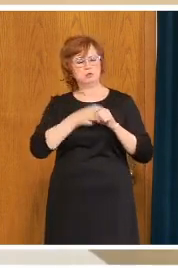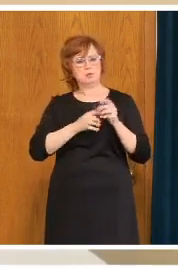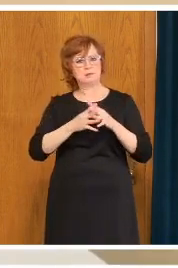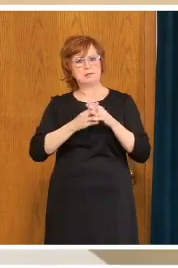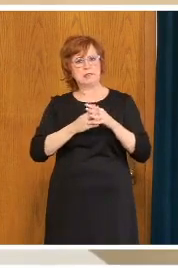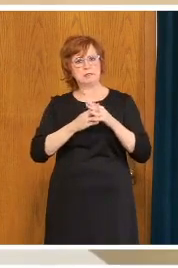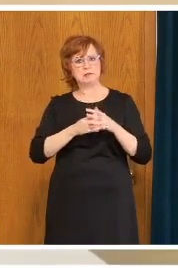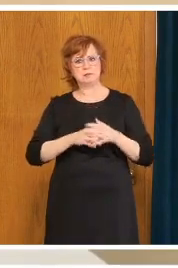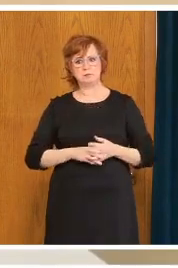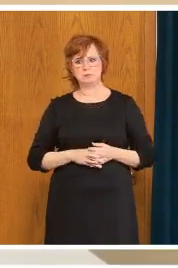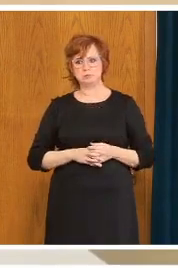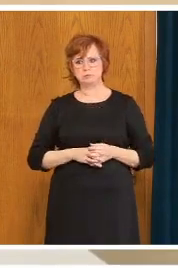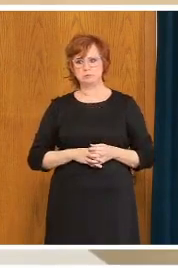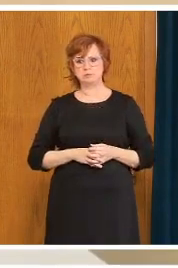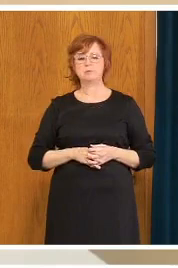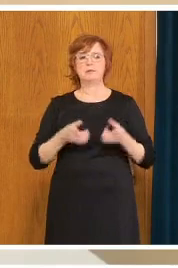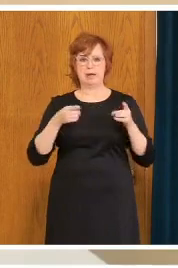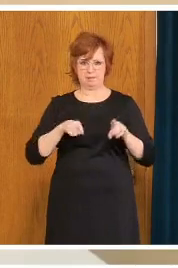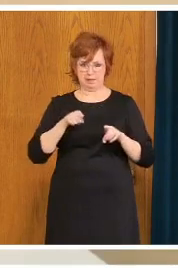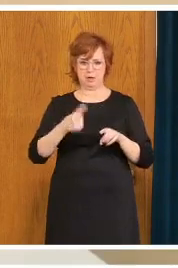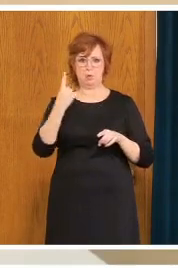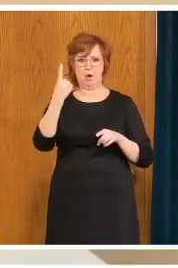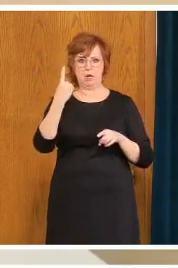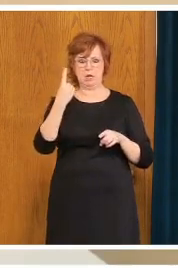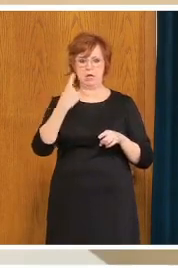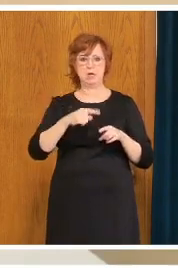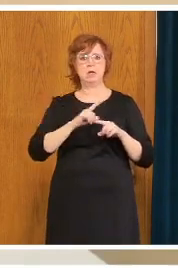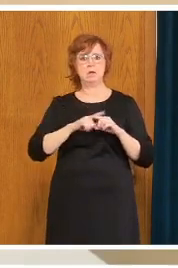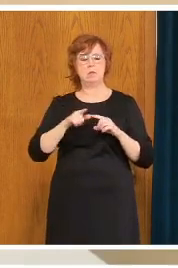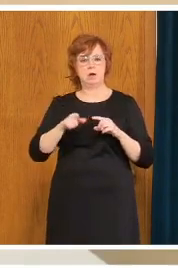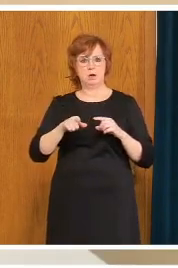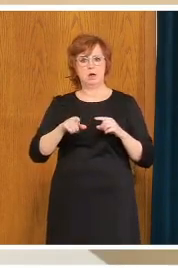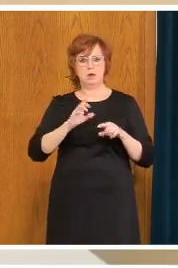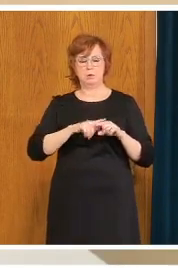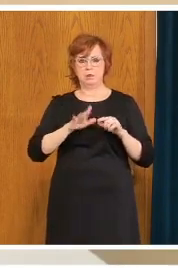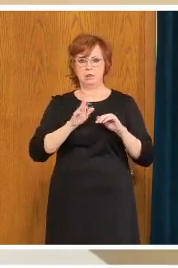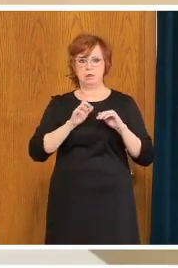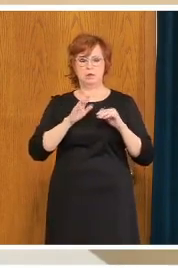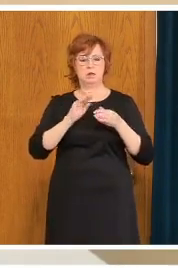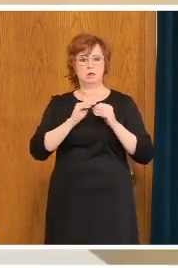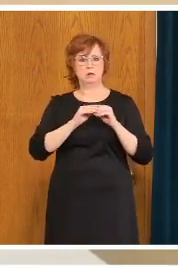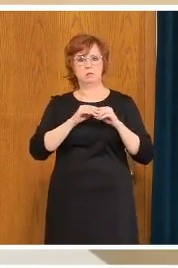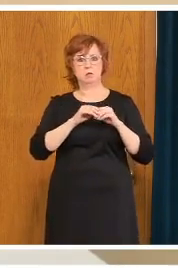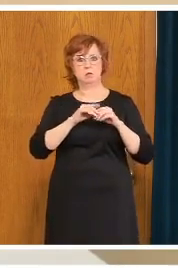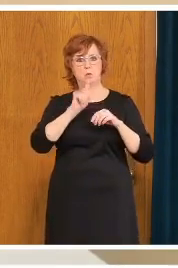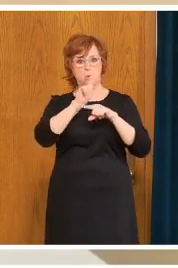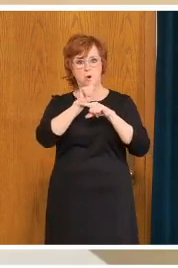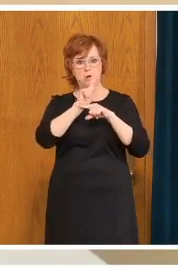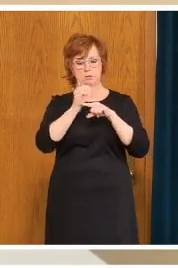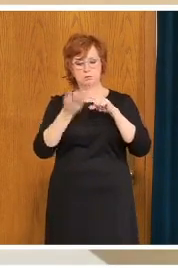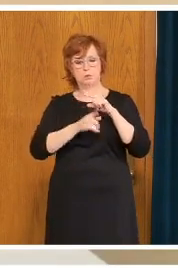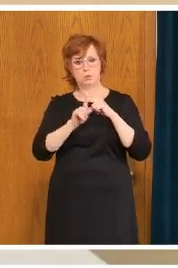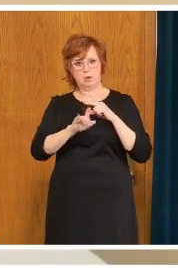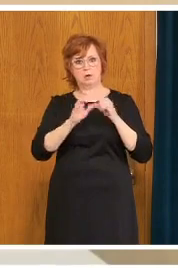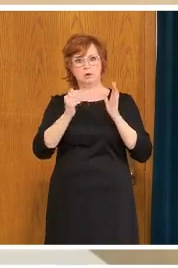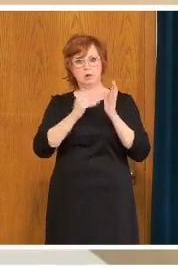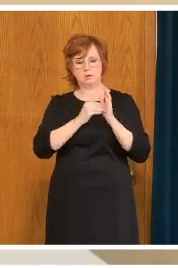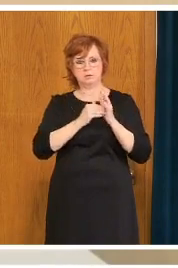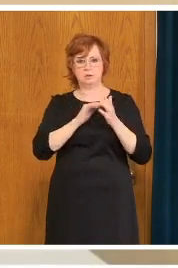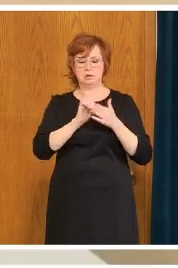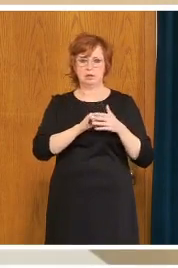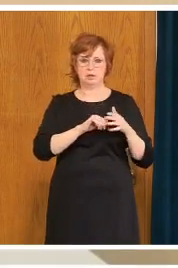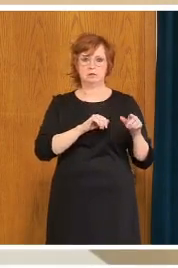these are always fully investigated and managed, but the risk at less than 1 in 100,000 is much lower than the risk of COVID